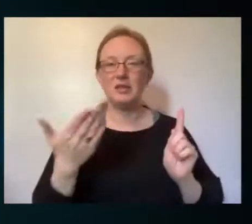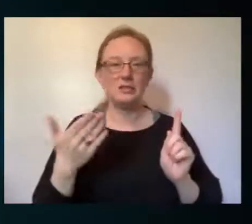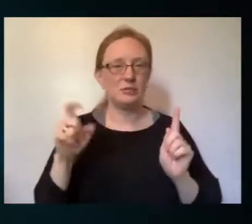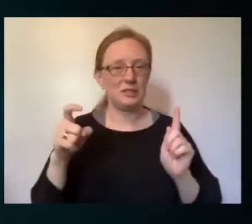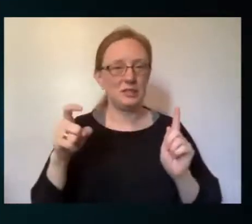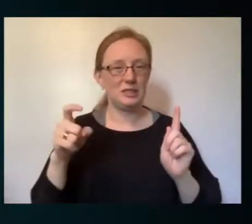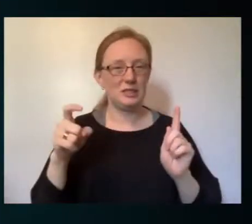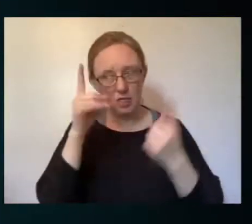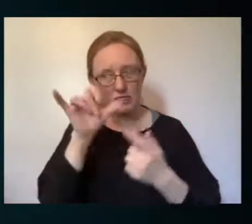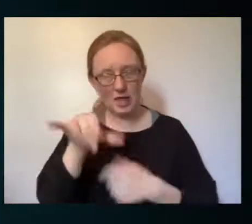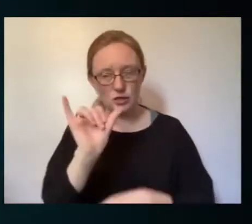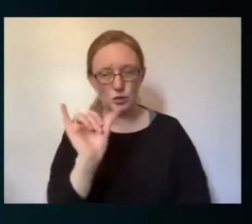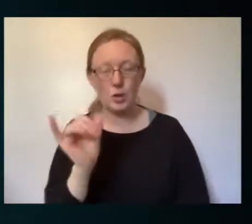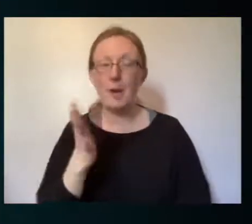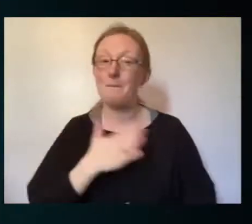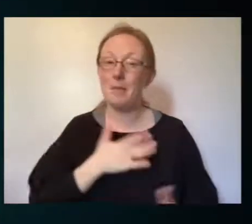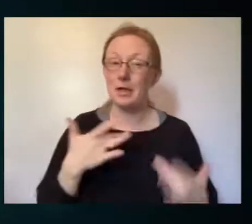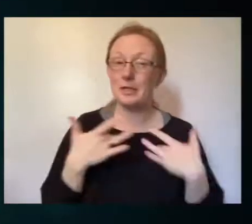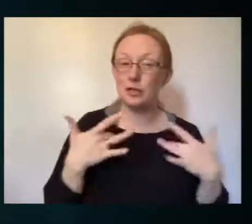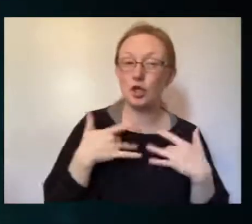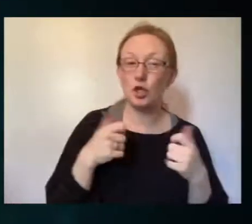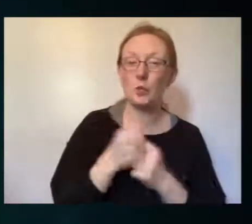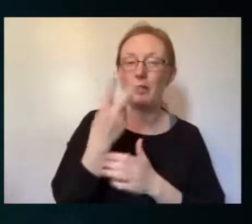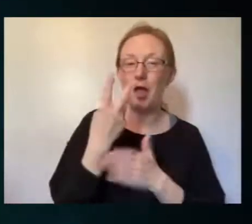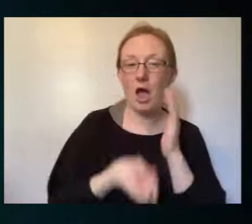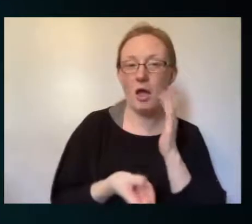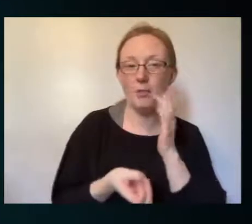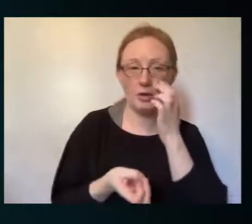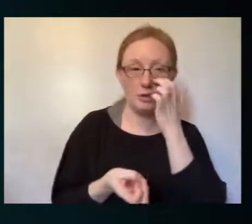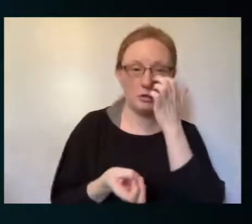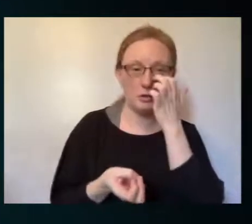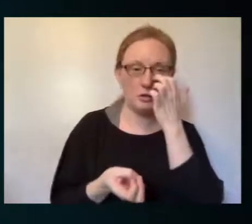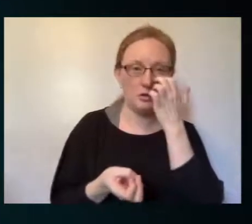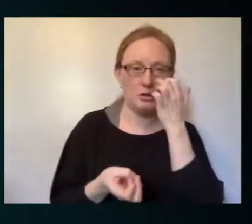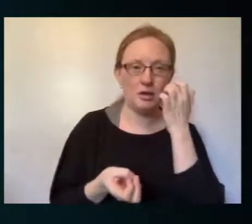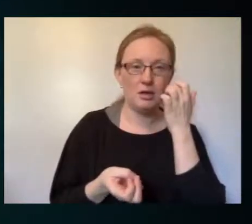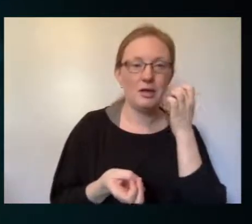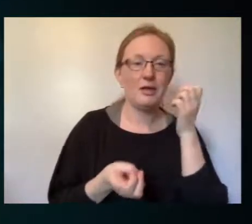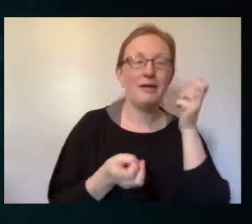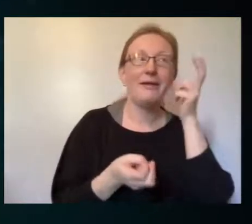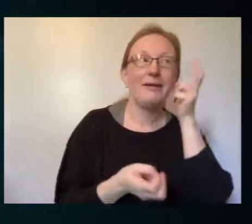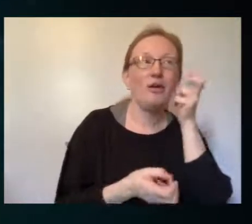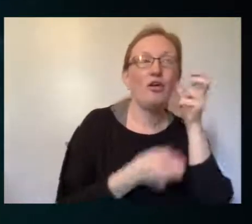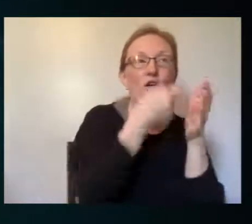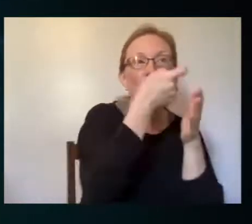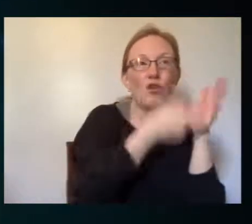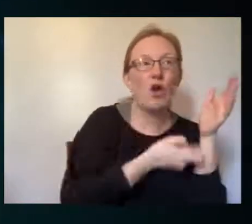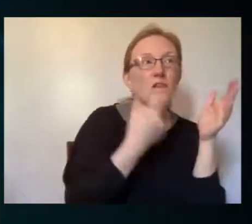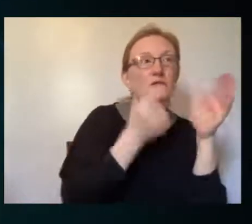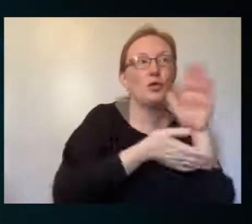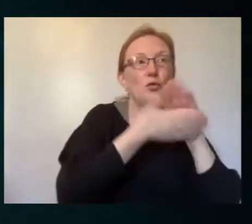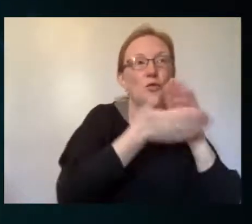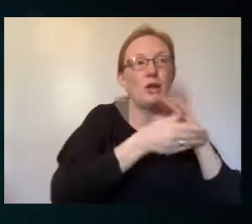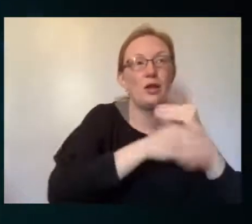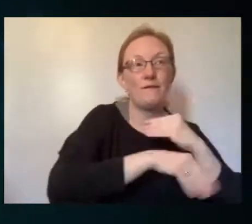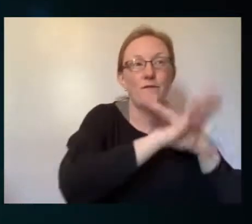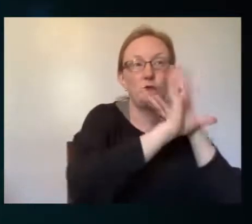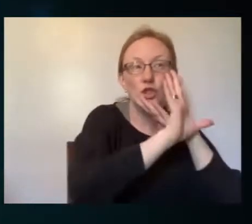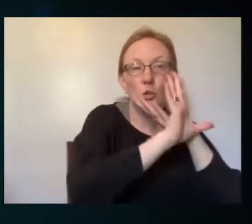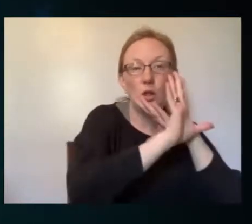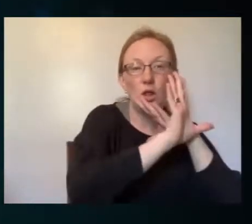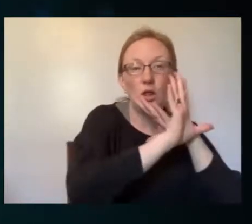So one of my concerns about hybrid, just hearing what the costs are involved in running a virtual